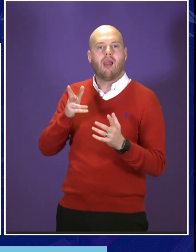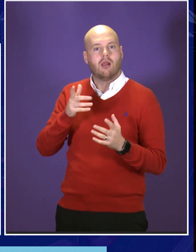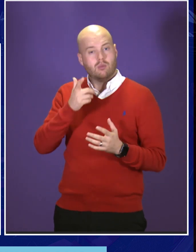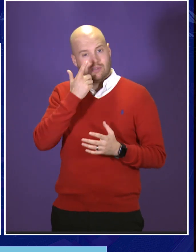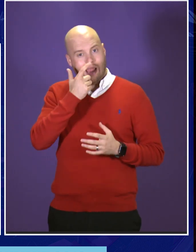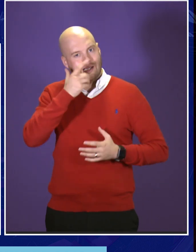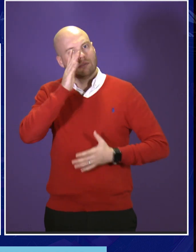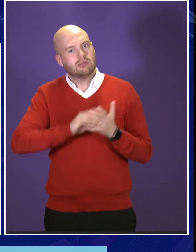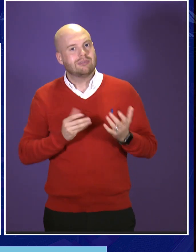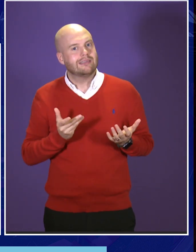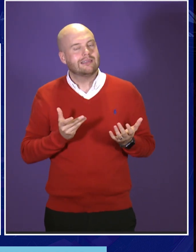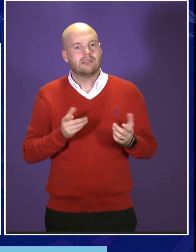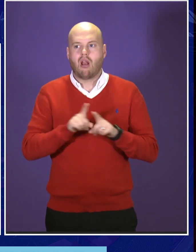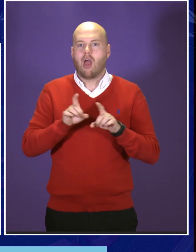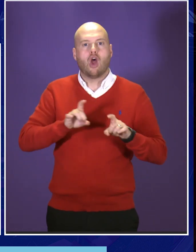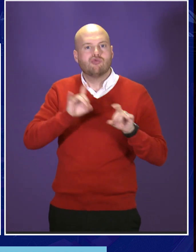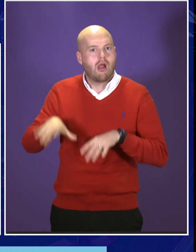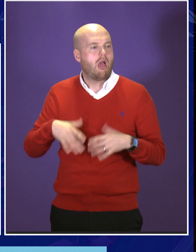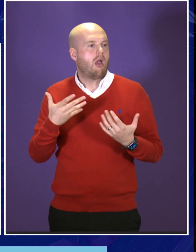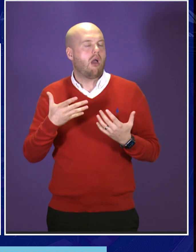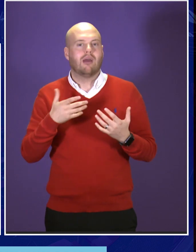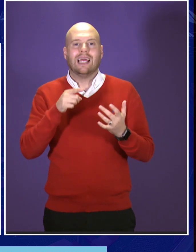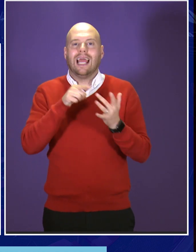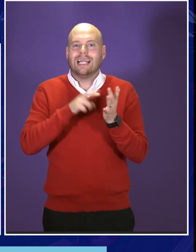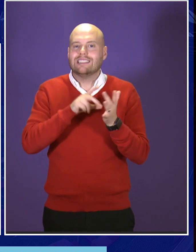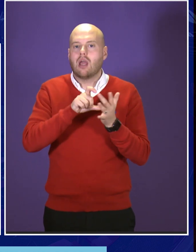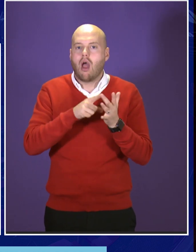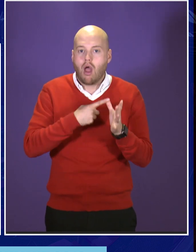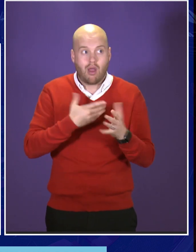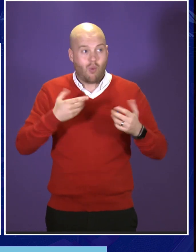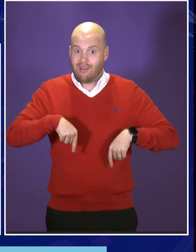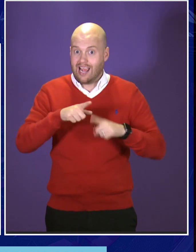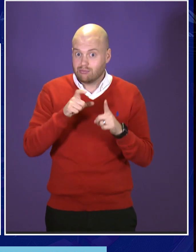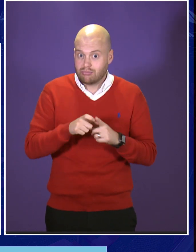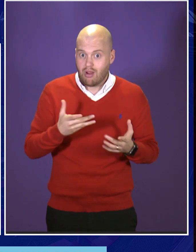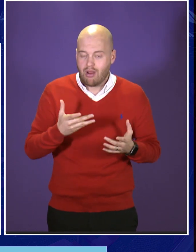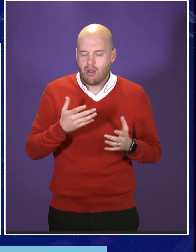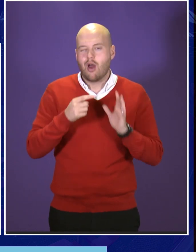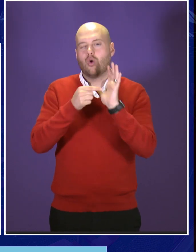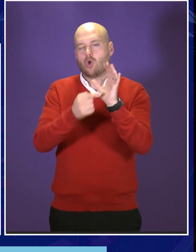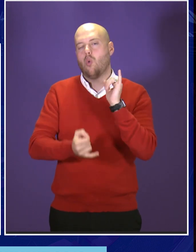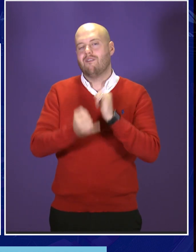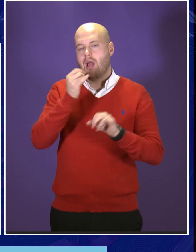to India or to Australia or to Edinburgh. So I'll show you this final video.